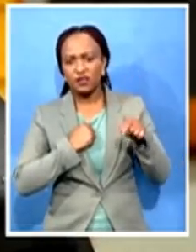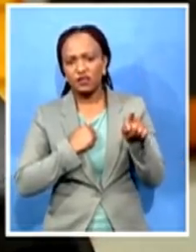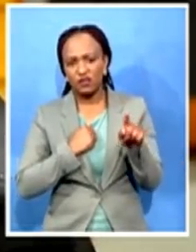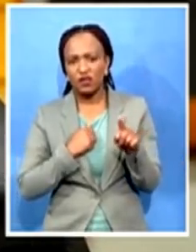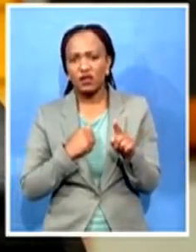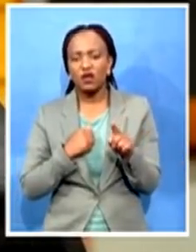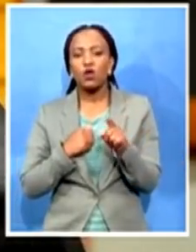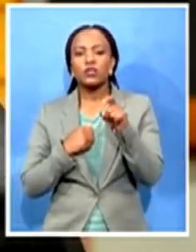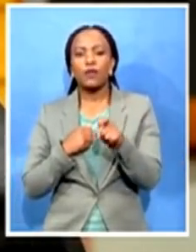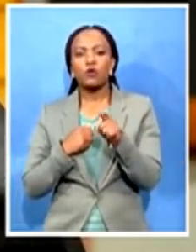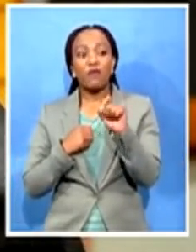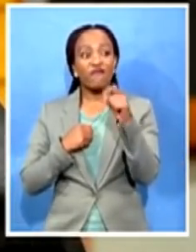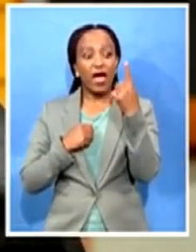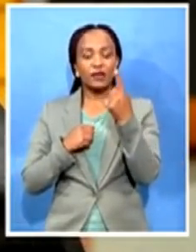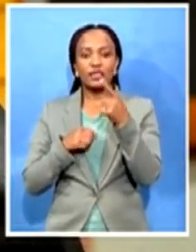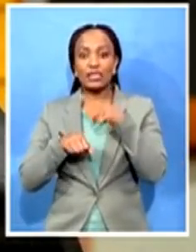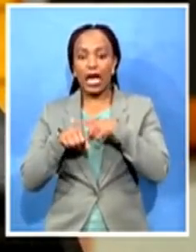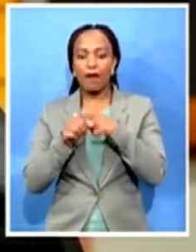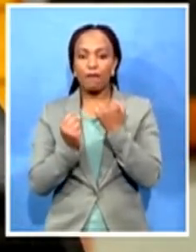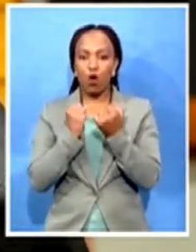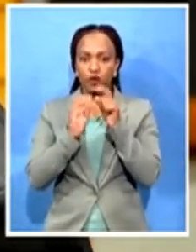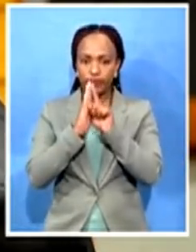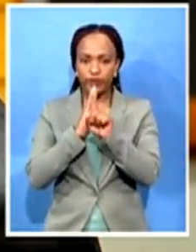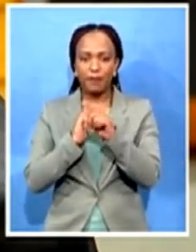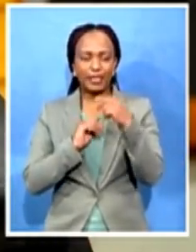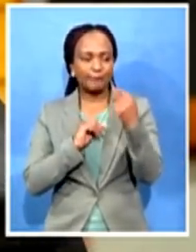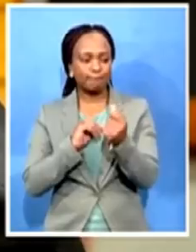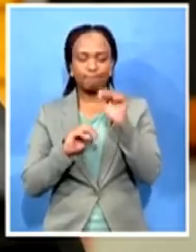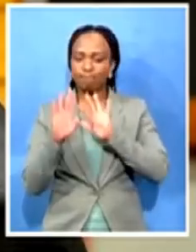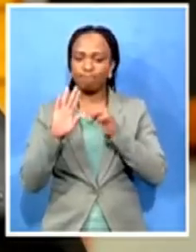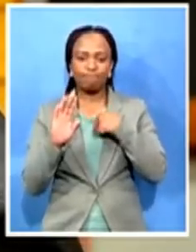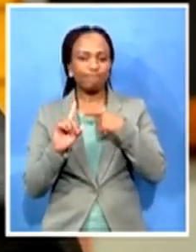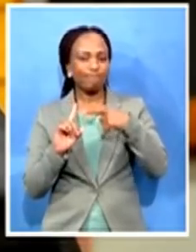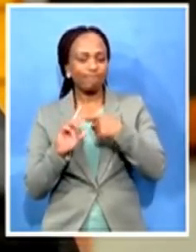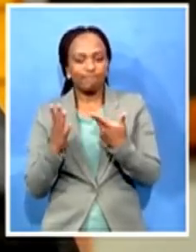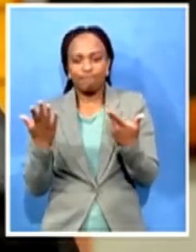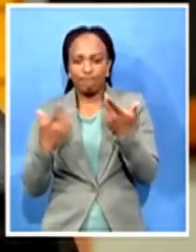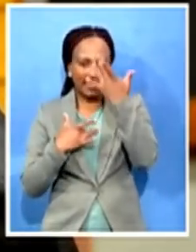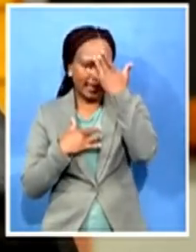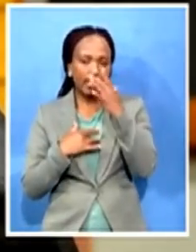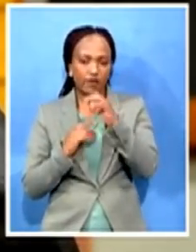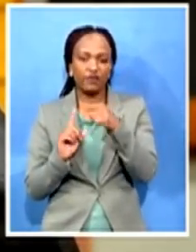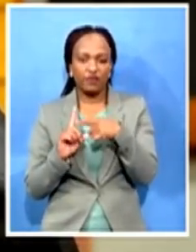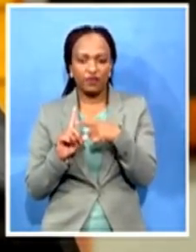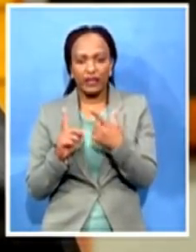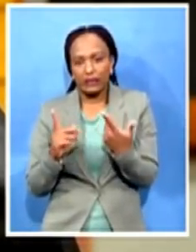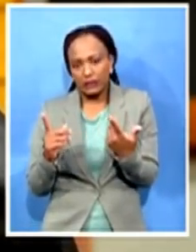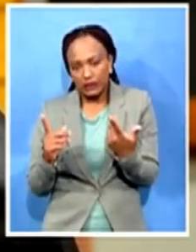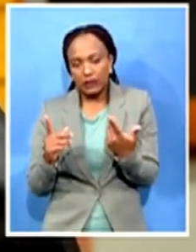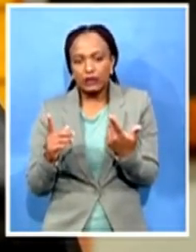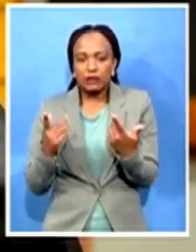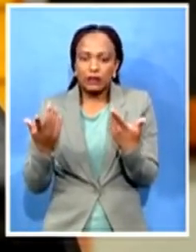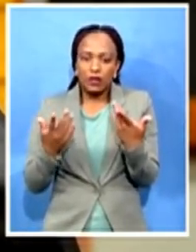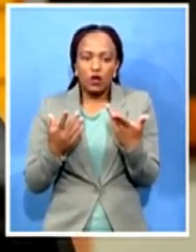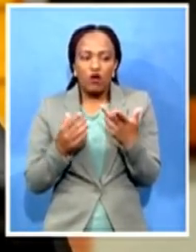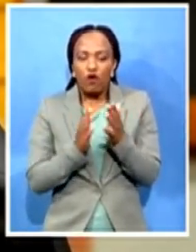unfortunately it was something out of his hands. It was a health-related issue, and we'll attend to it when we deal with the bail application. But no